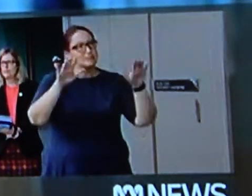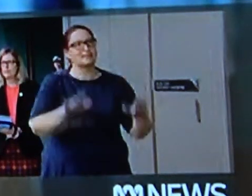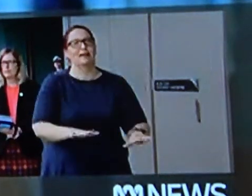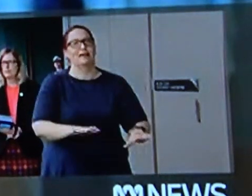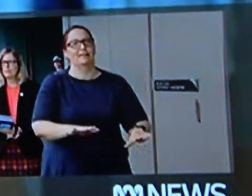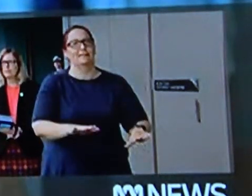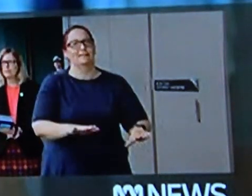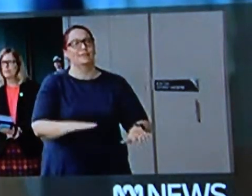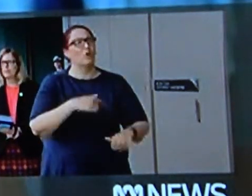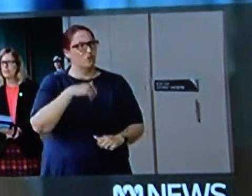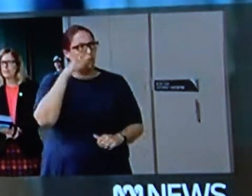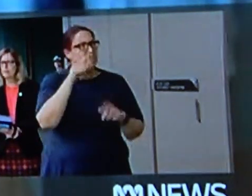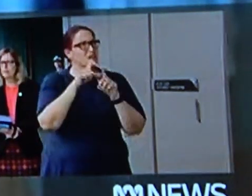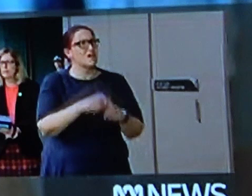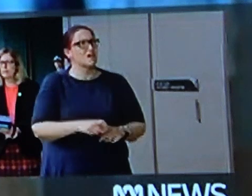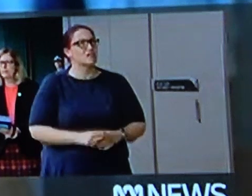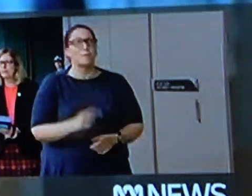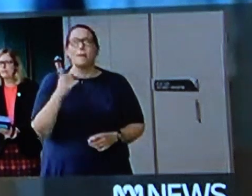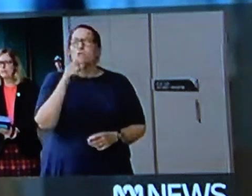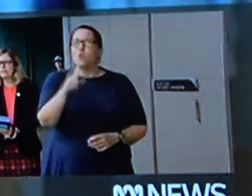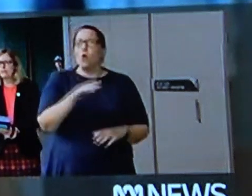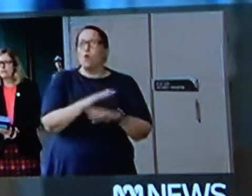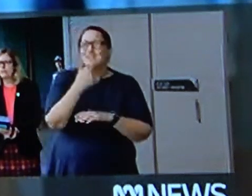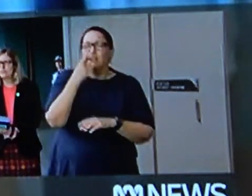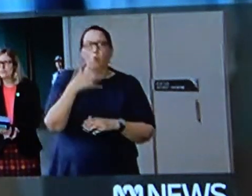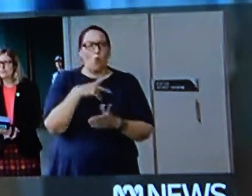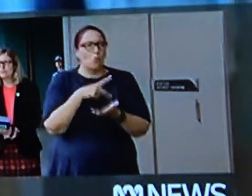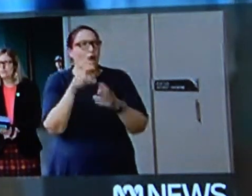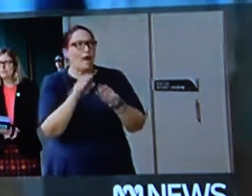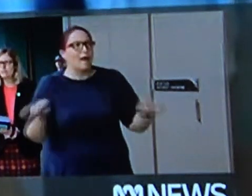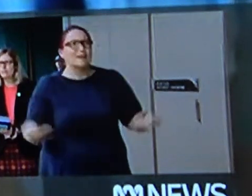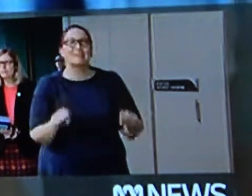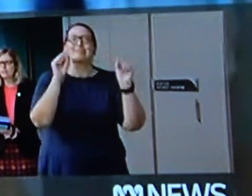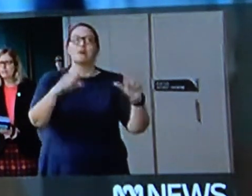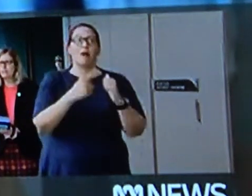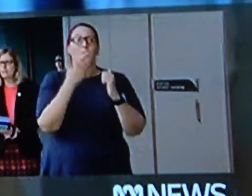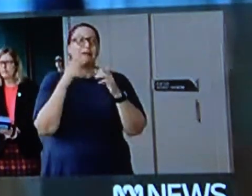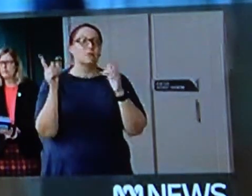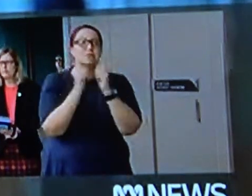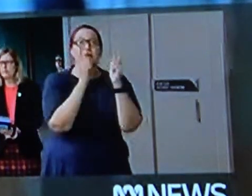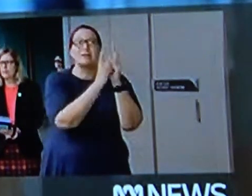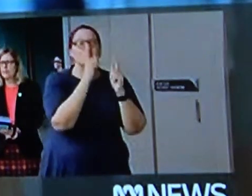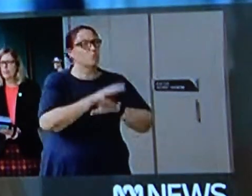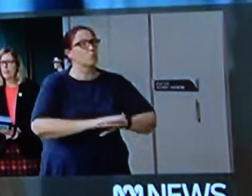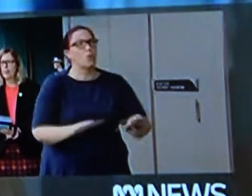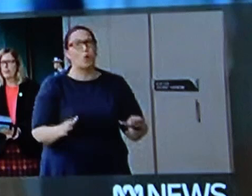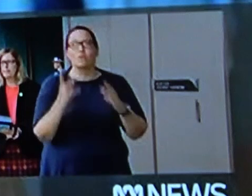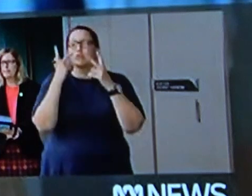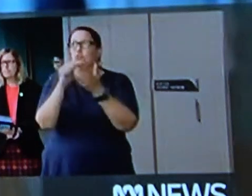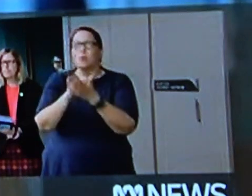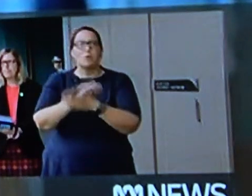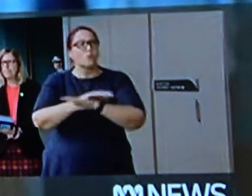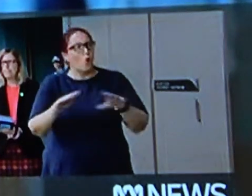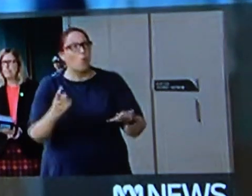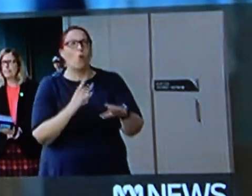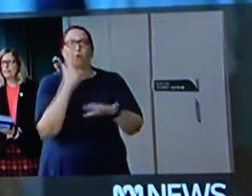some parts of the day people might want to get out and exercise. That's okay, so long as you don't come into contact with anybody else. We know this disease, this virus